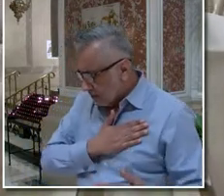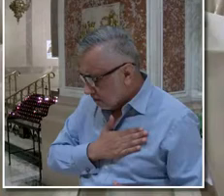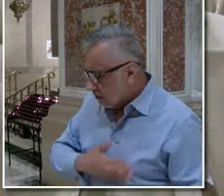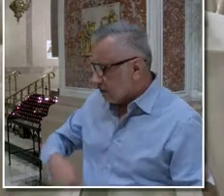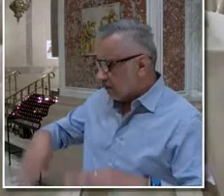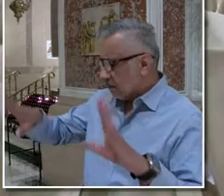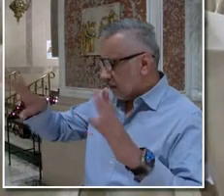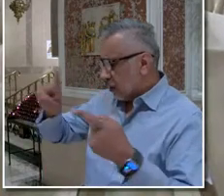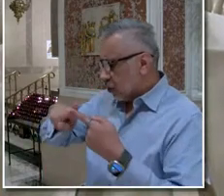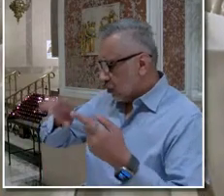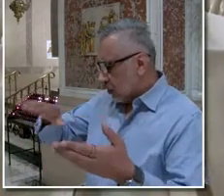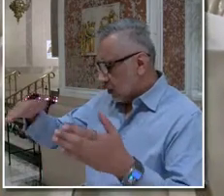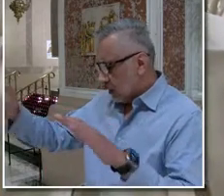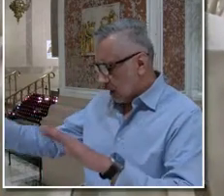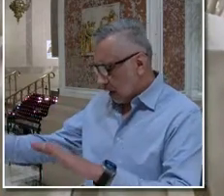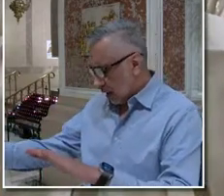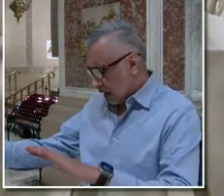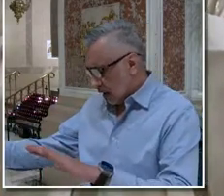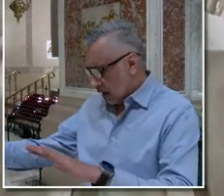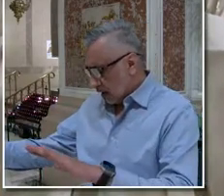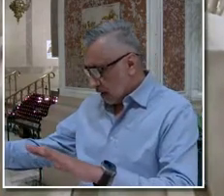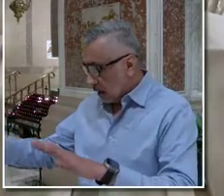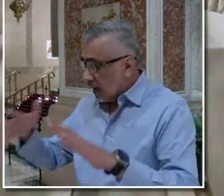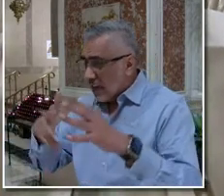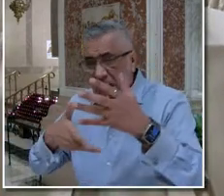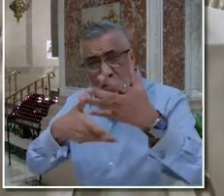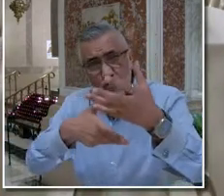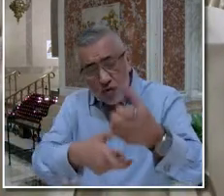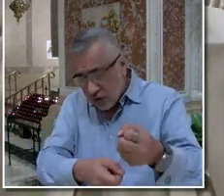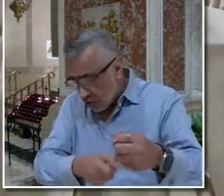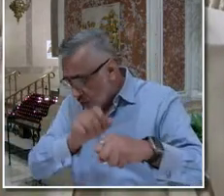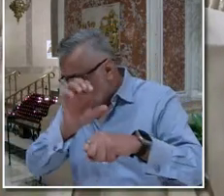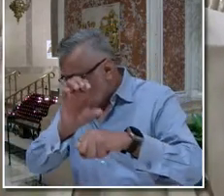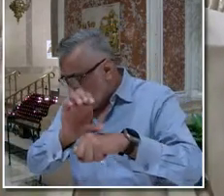to death, entrusted to the church